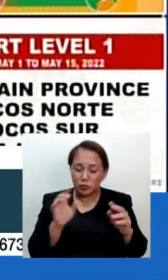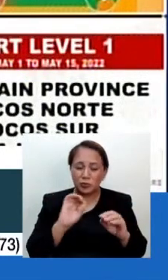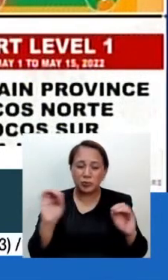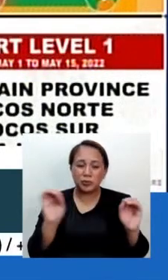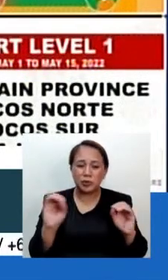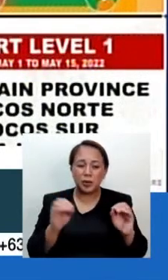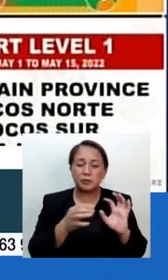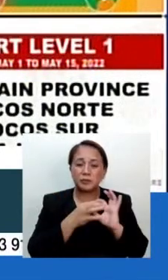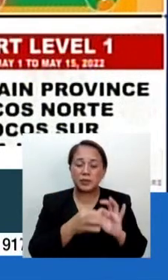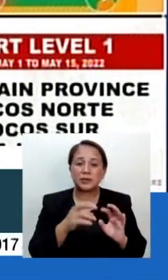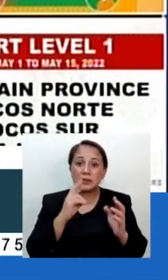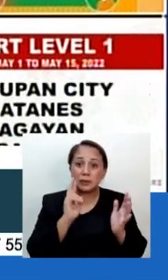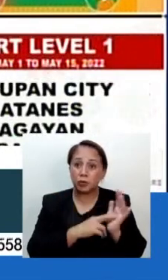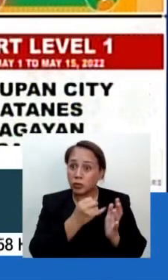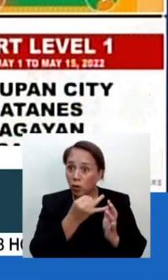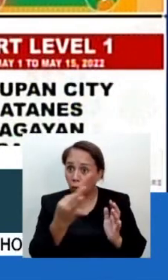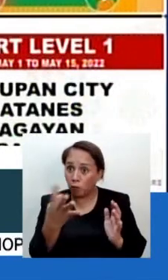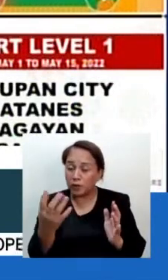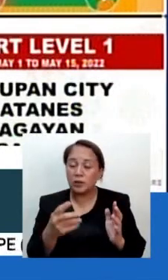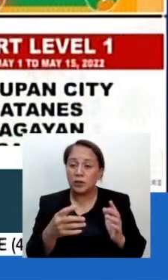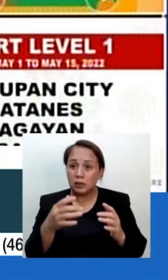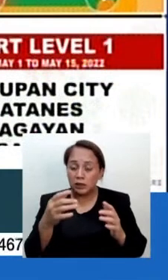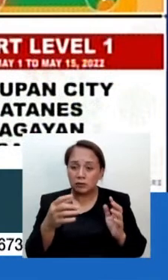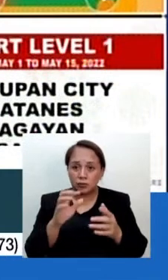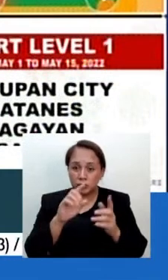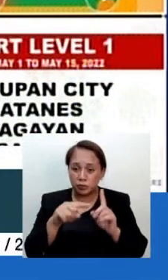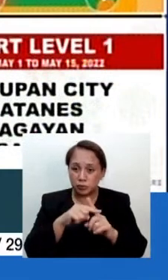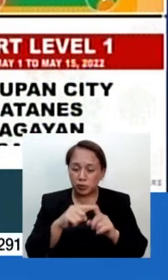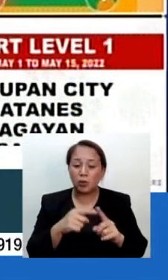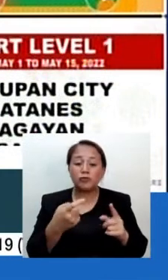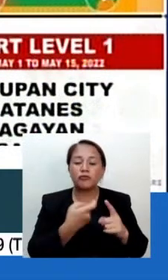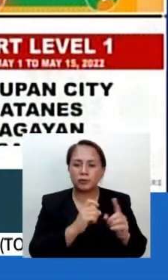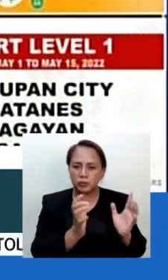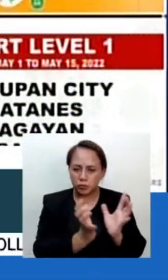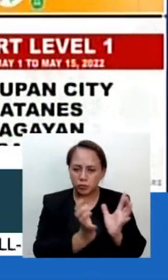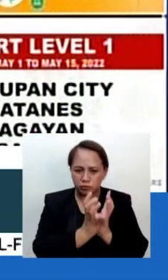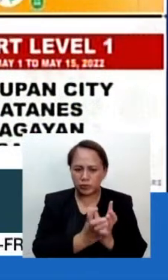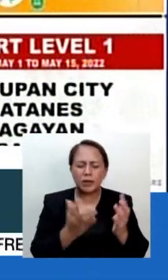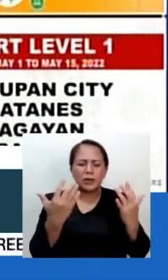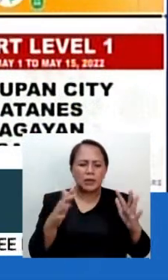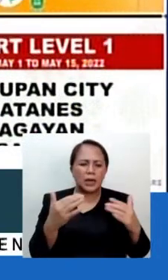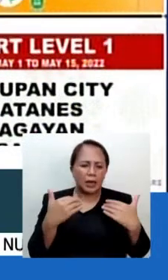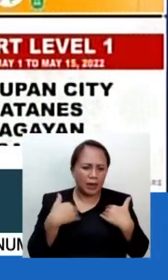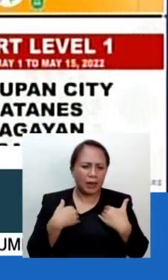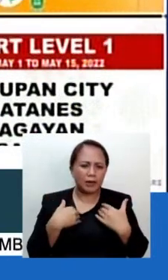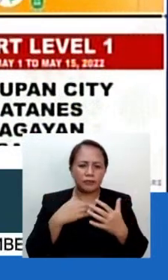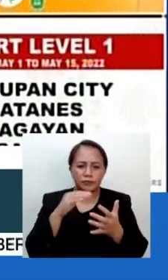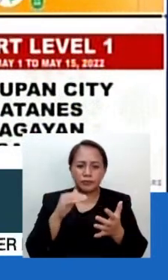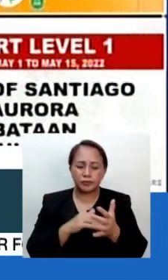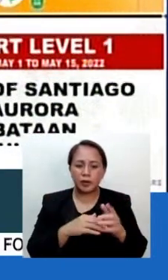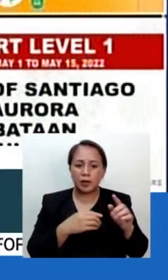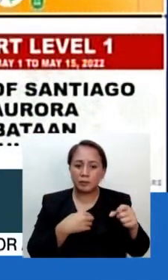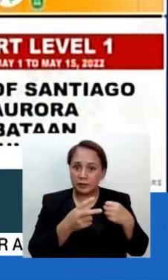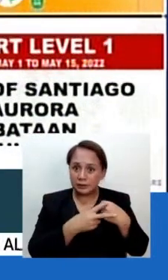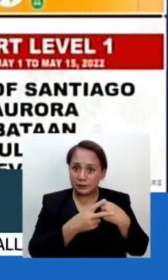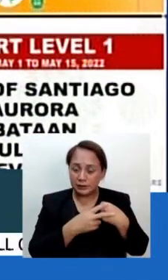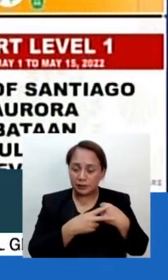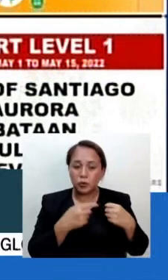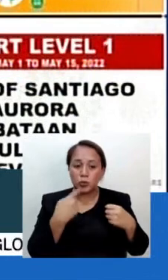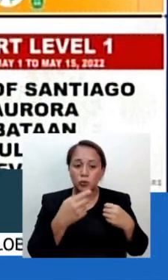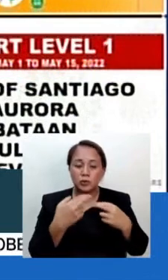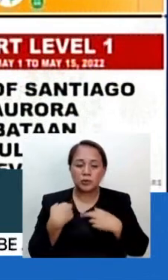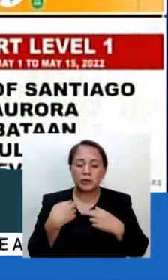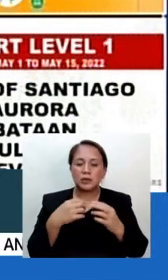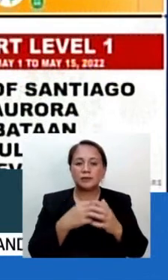reports, number of cases, is really yung reports on the ground. Meron naman po tayong centralized repository na pinapatakbo ng